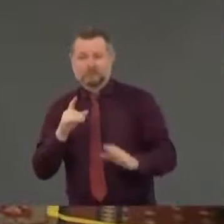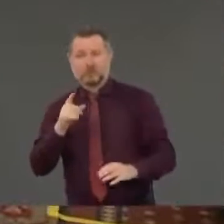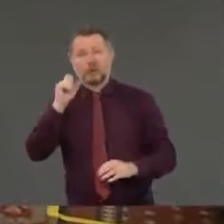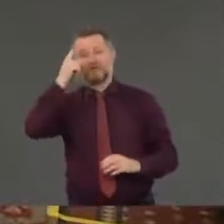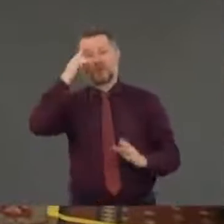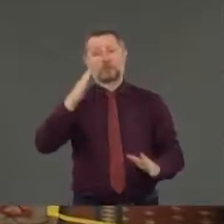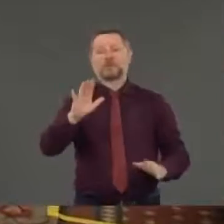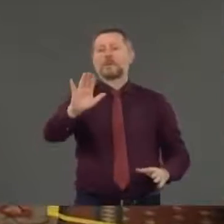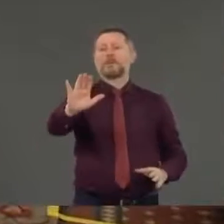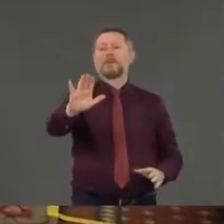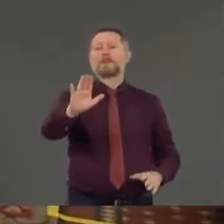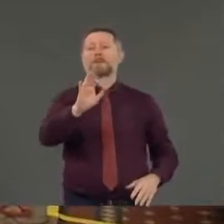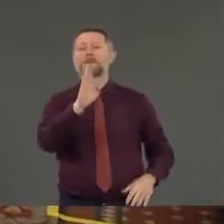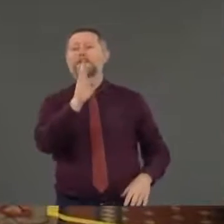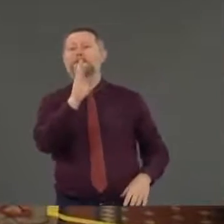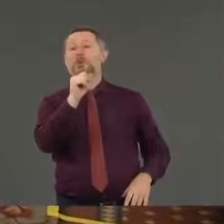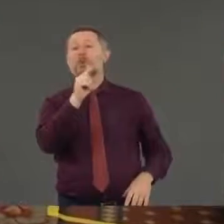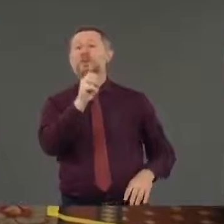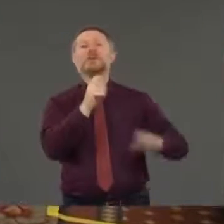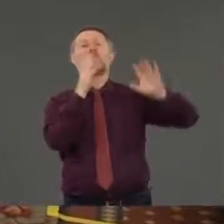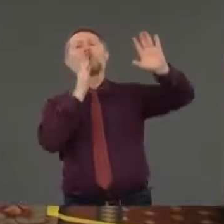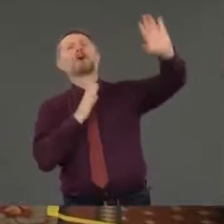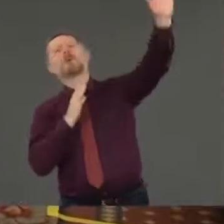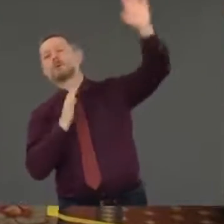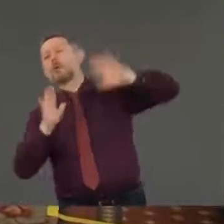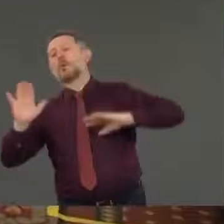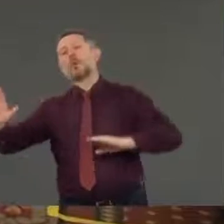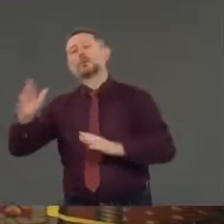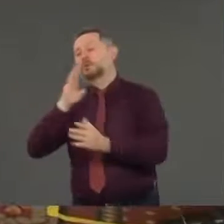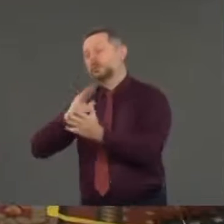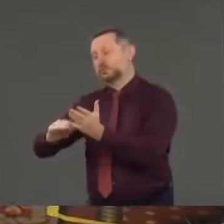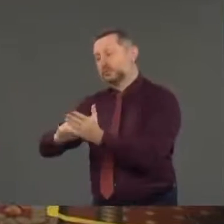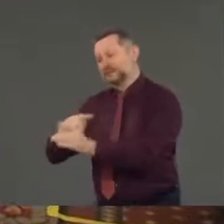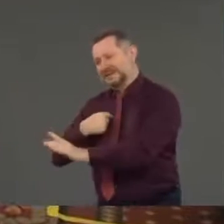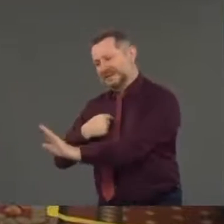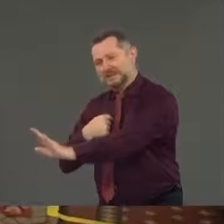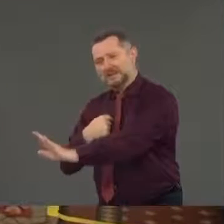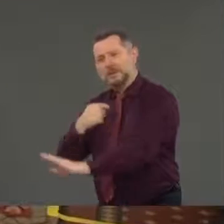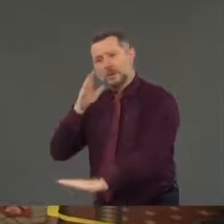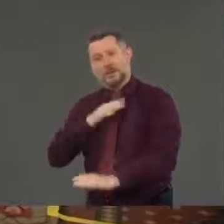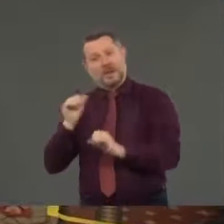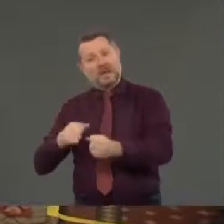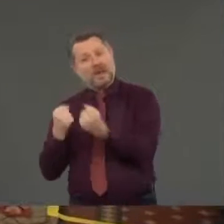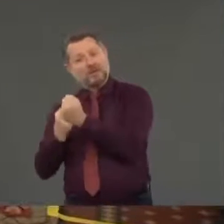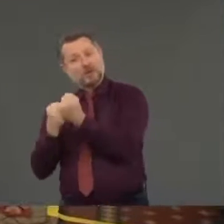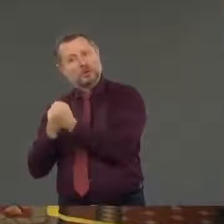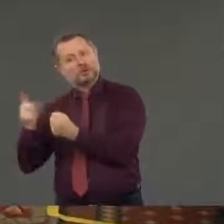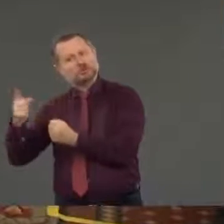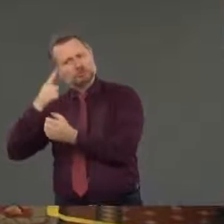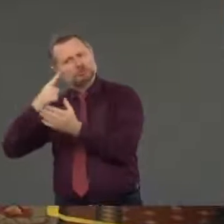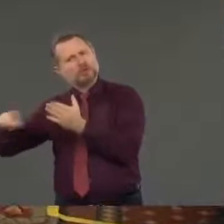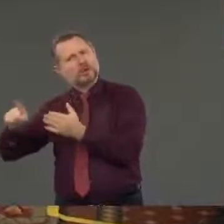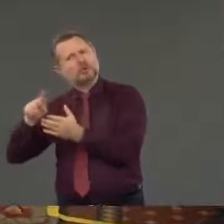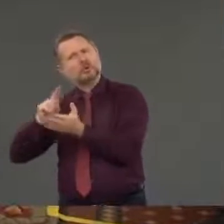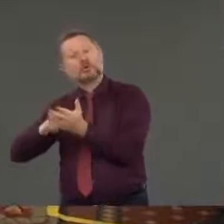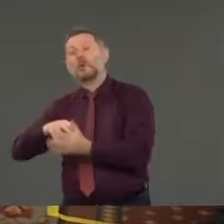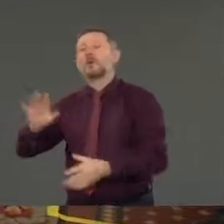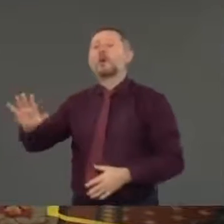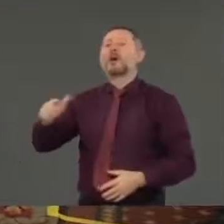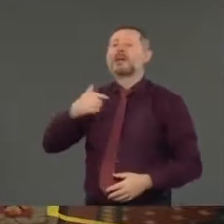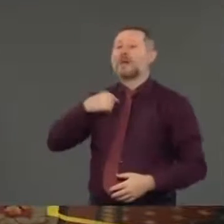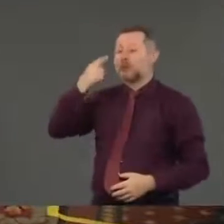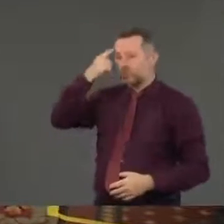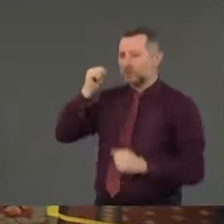Bernadette, Excuse me one second. Excuse Do you me. think it's right for people not to be able to have an advocate to go check on them in the nursing home? I think everybody should have an